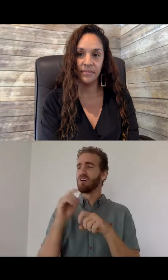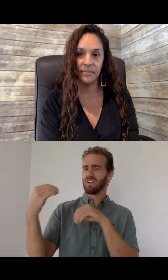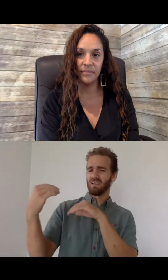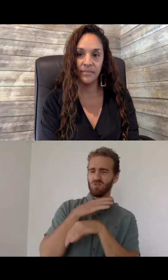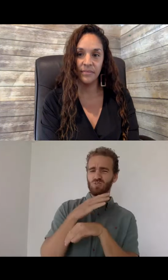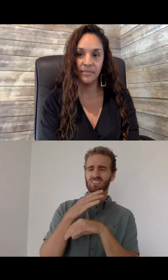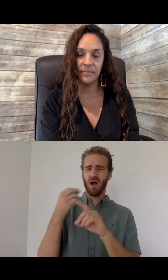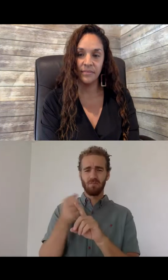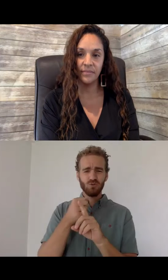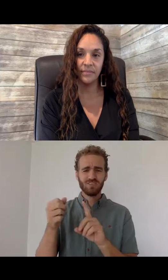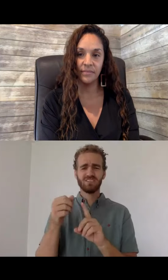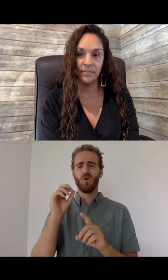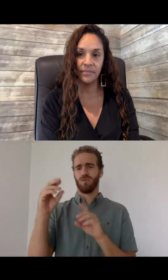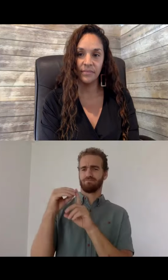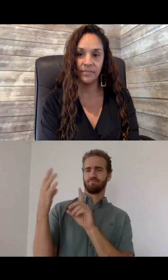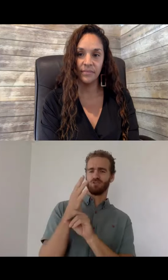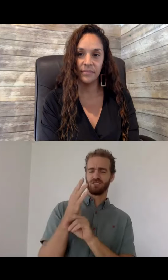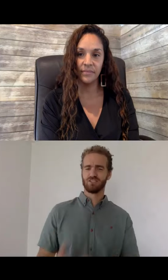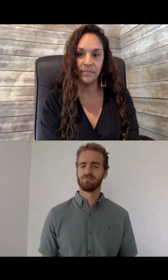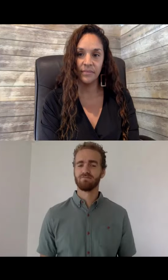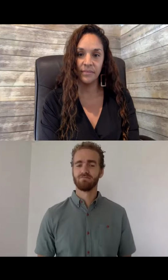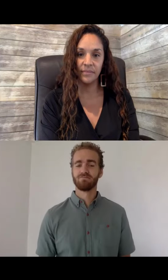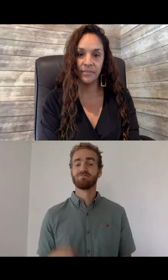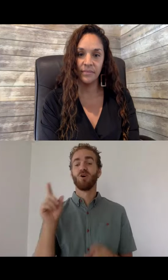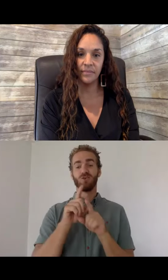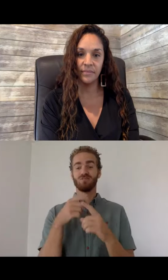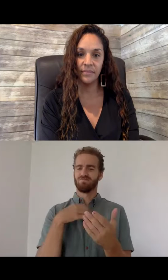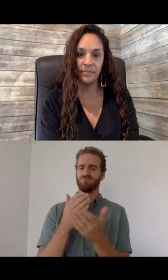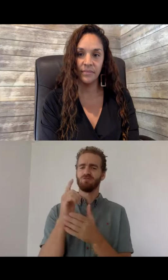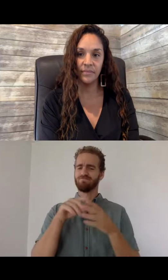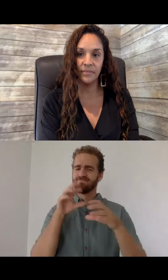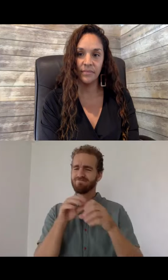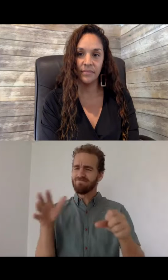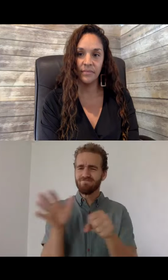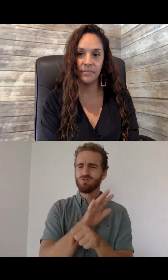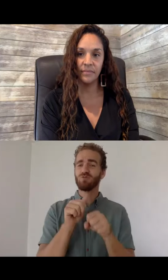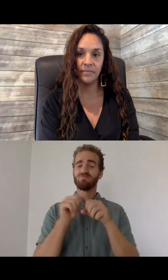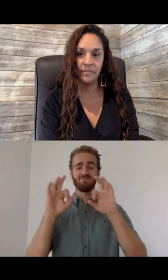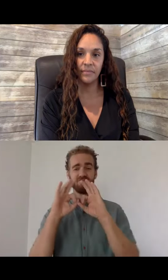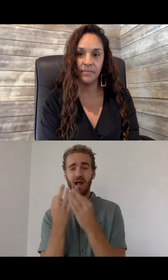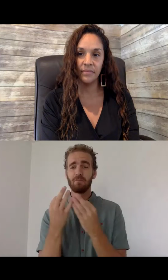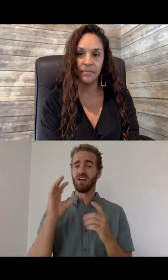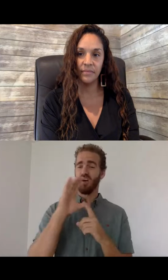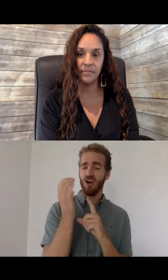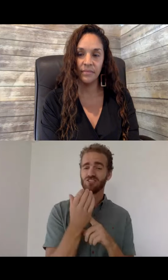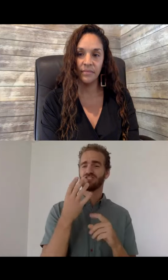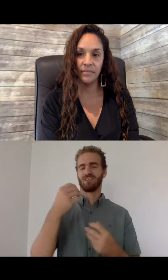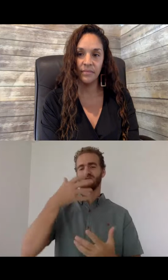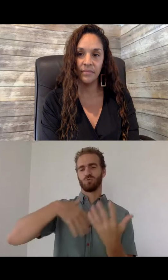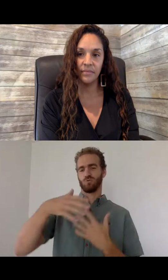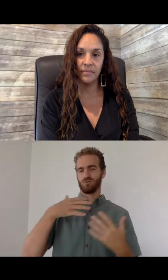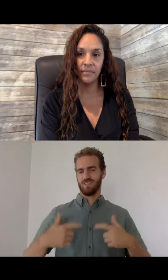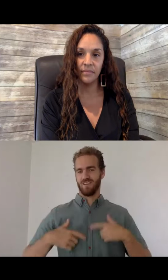potential. They have right to the protection from any harmful influences or abuse. They also have the right to engage fully